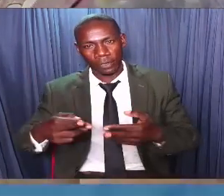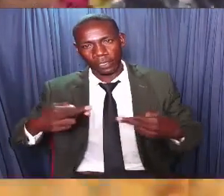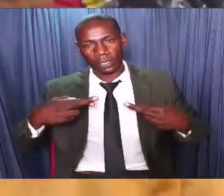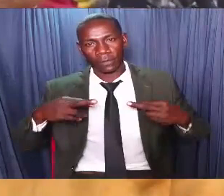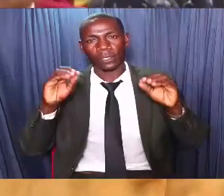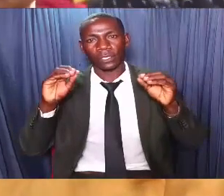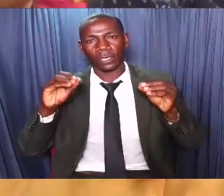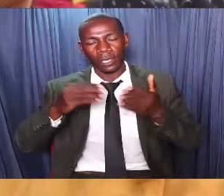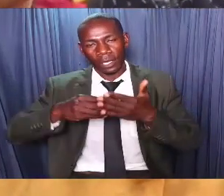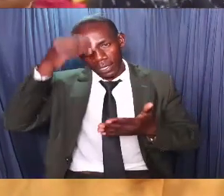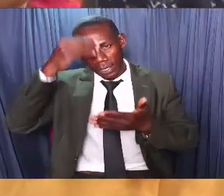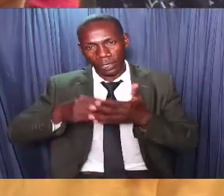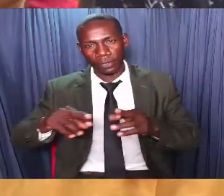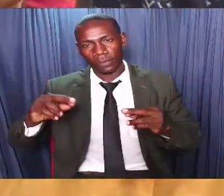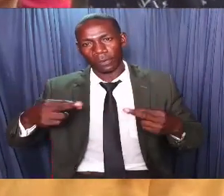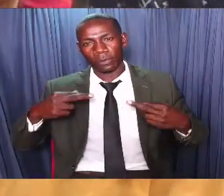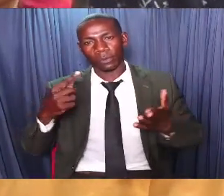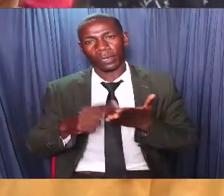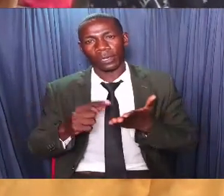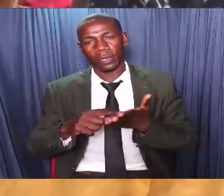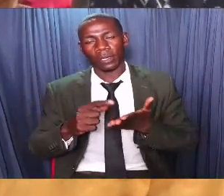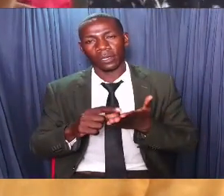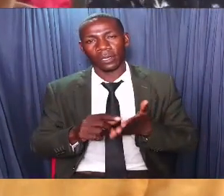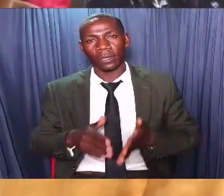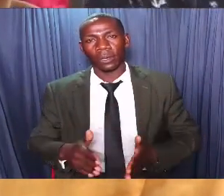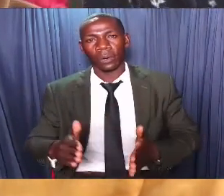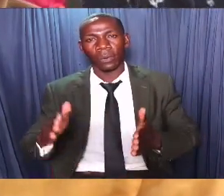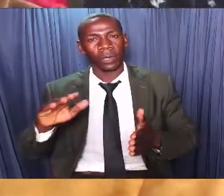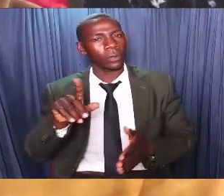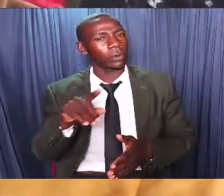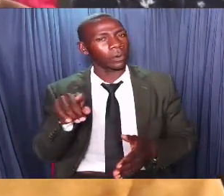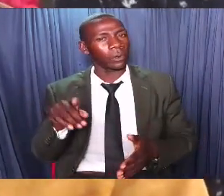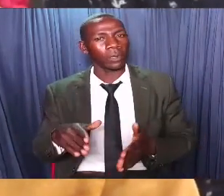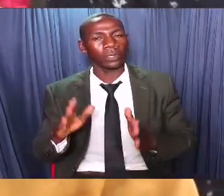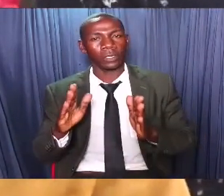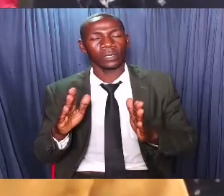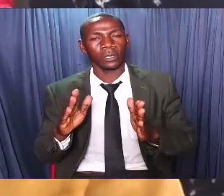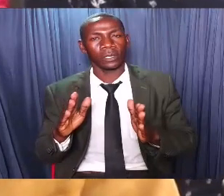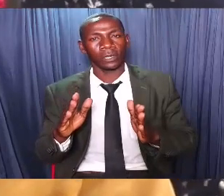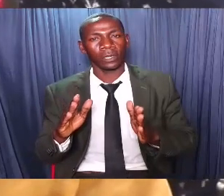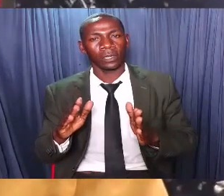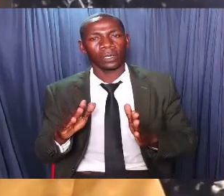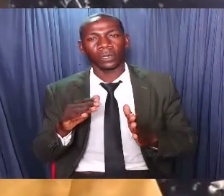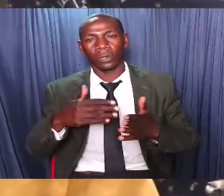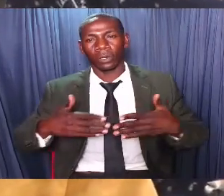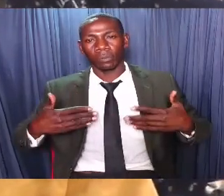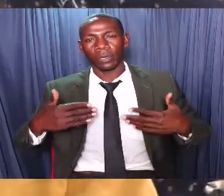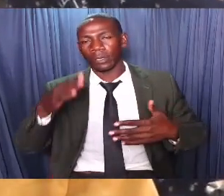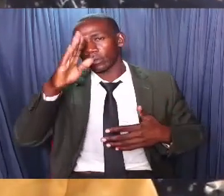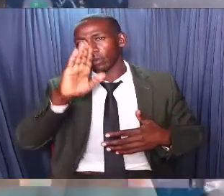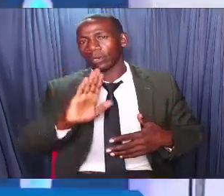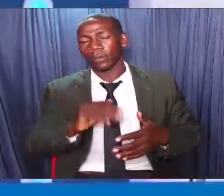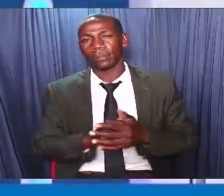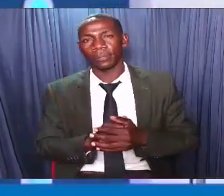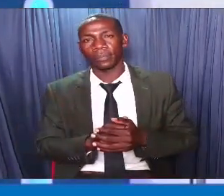the teaching. Ujizoeze kupokea injili. Learn to receive the gospel. Njia zako zile mbaya mbaya. Your crooked ways. Jelewa hazipendezi Mungu. That don't please